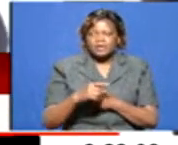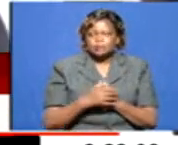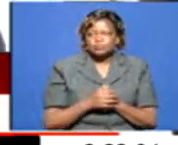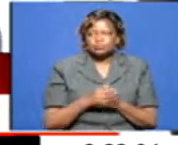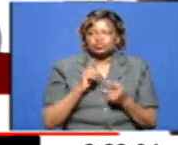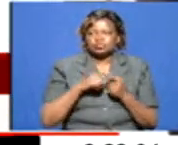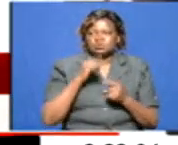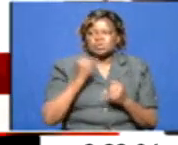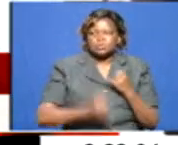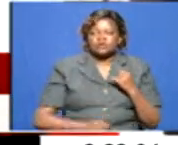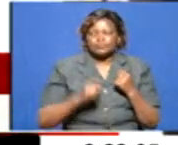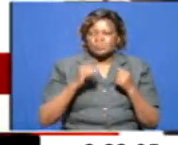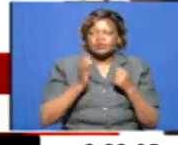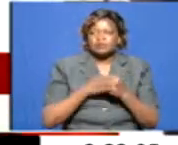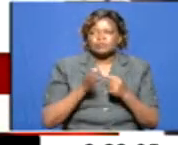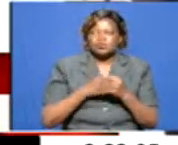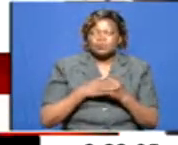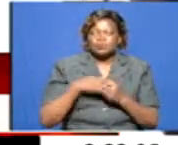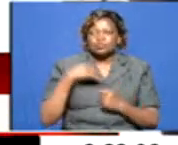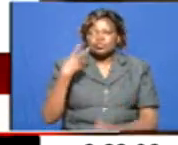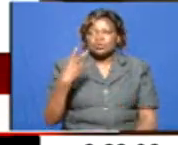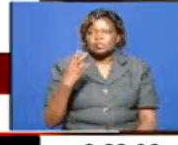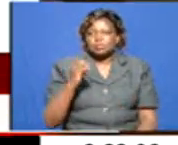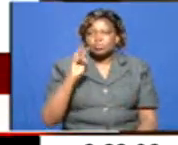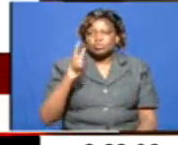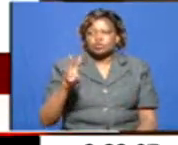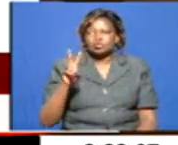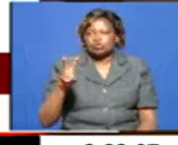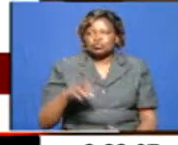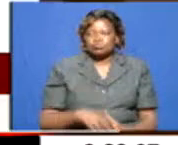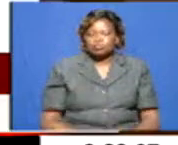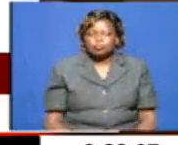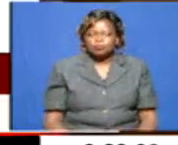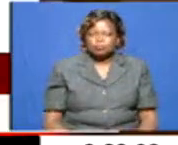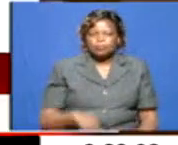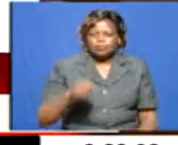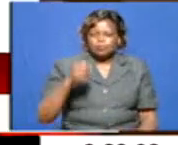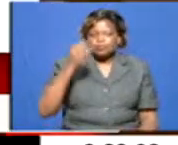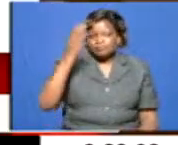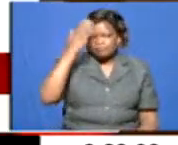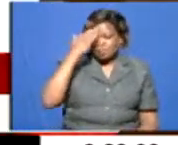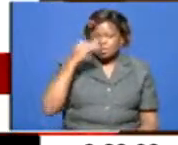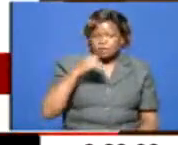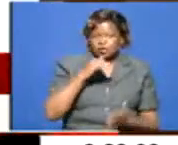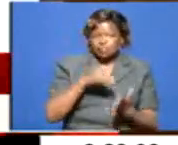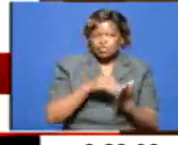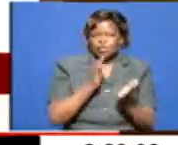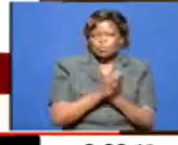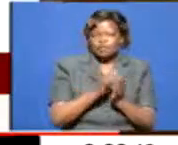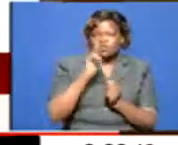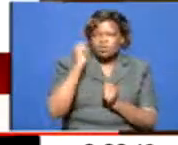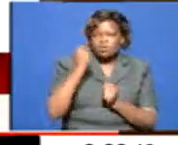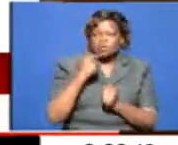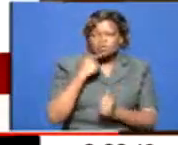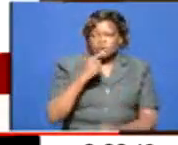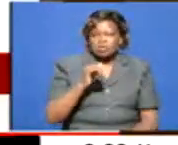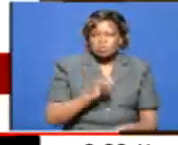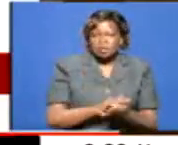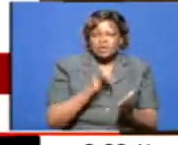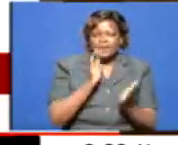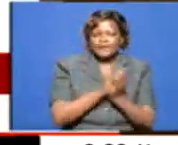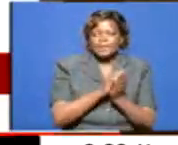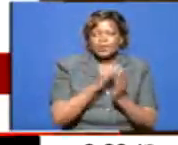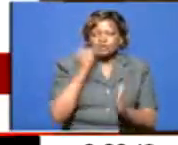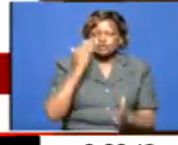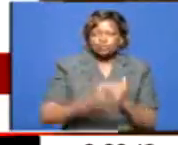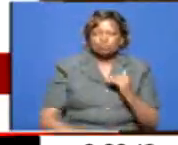of September 2022. And on Monday, the Central Bank of Kenya said it had directed banks to stop